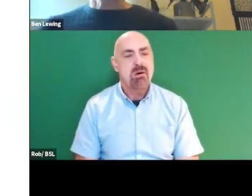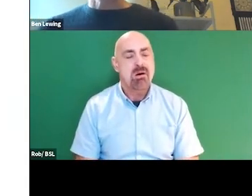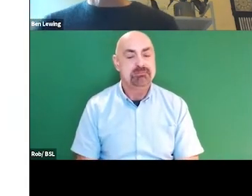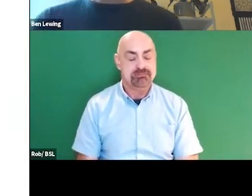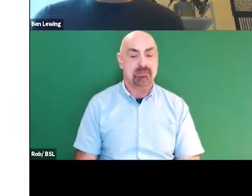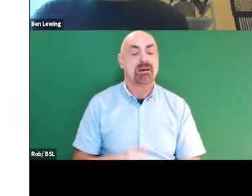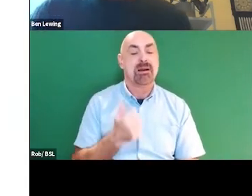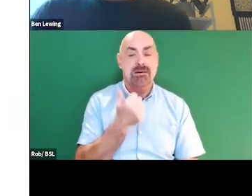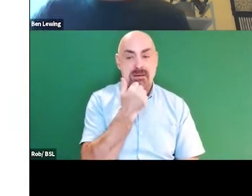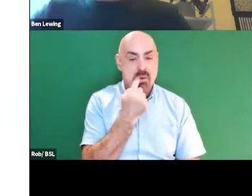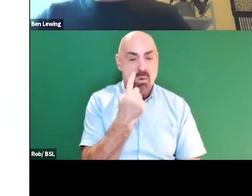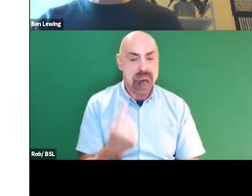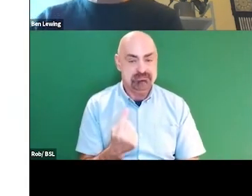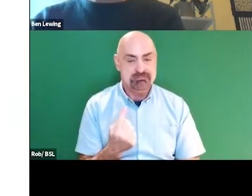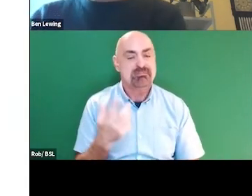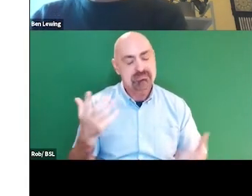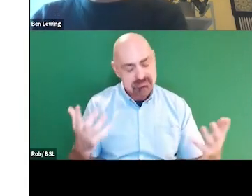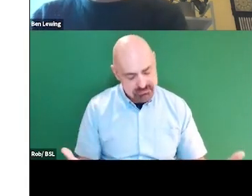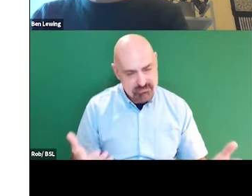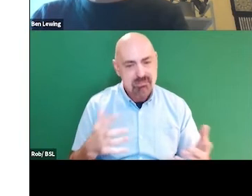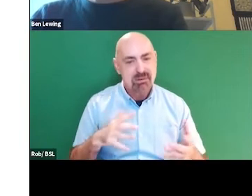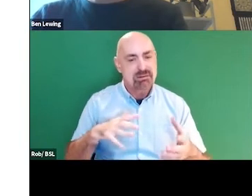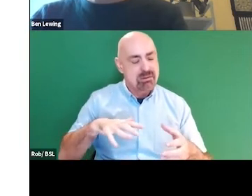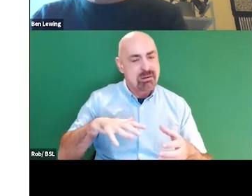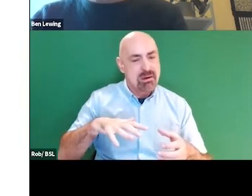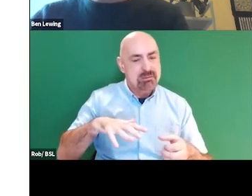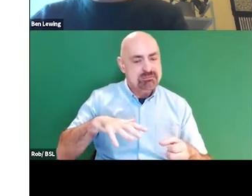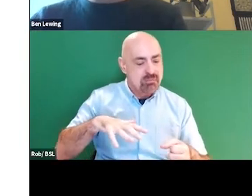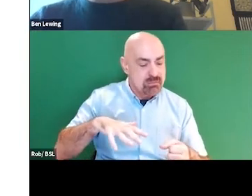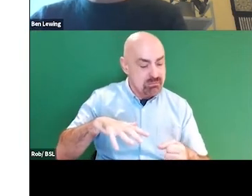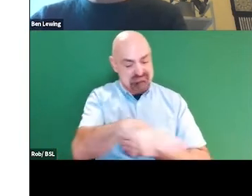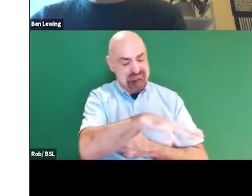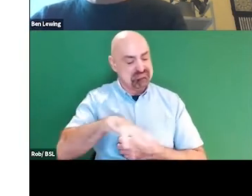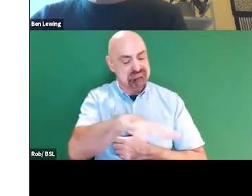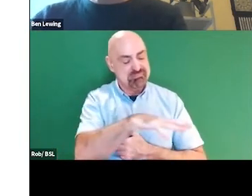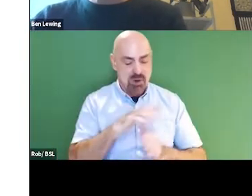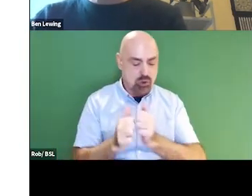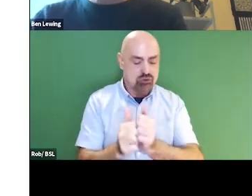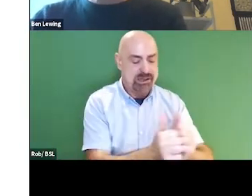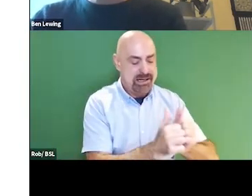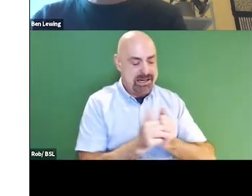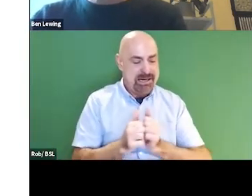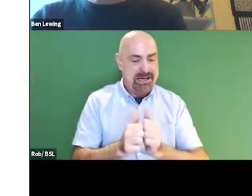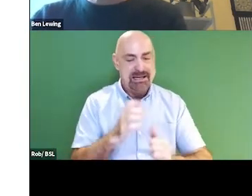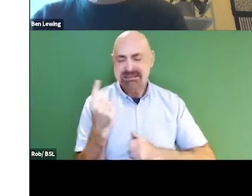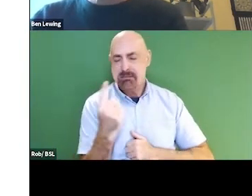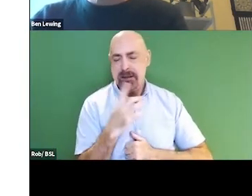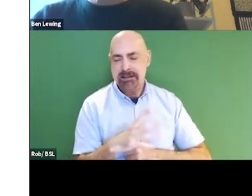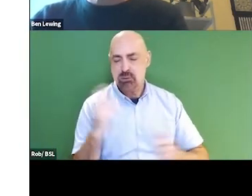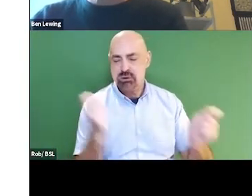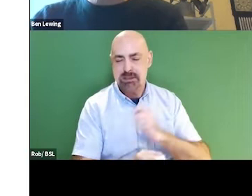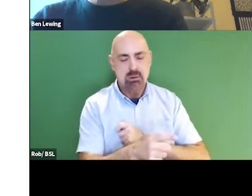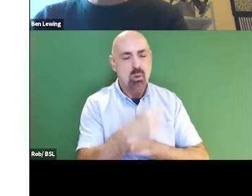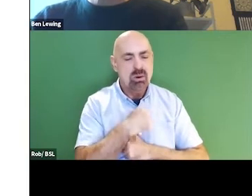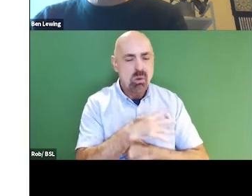Step 1 in the process is building consensus on the need for change. The goal here is to understand how well the